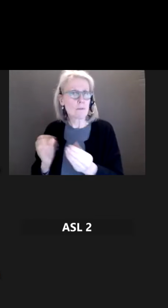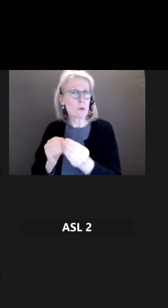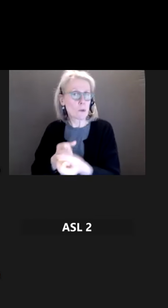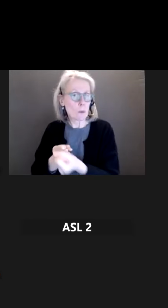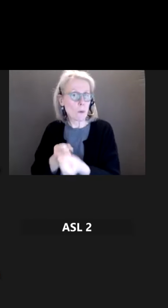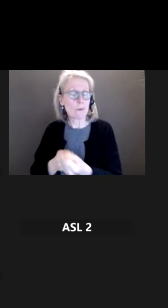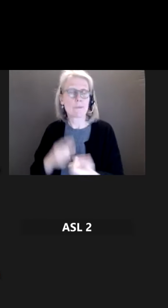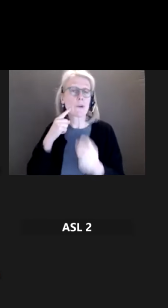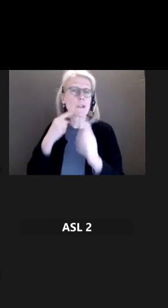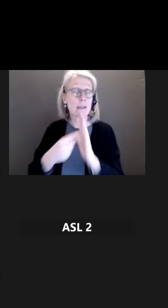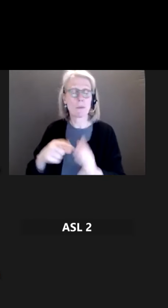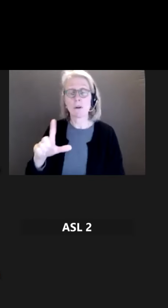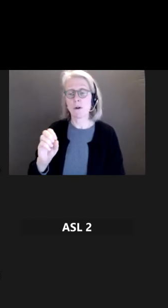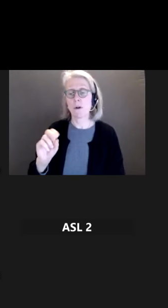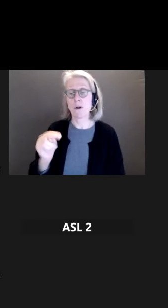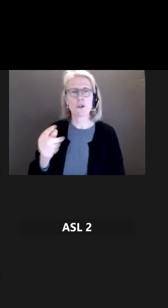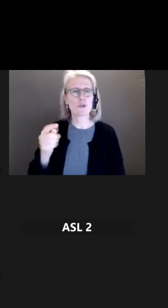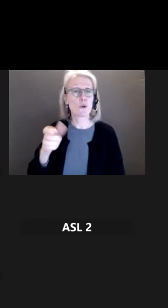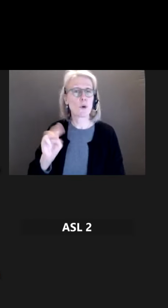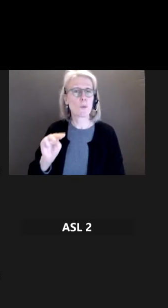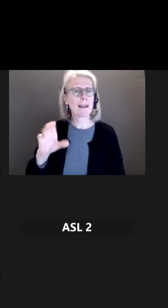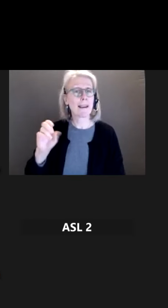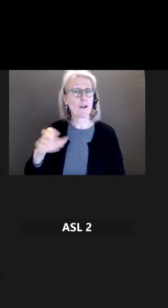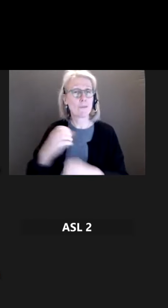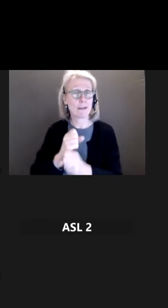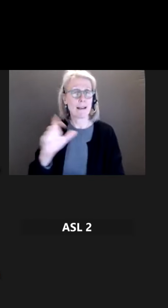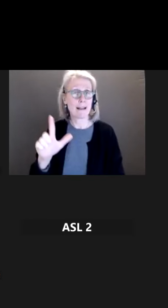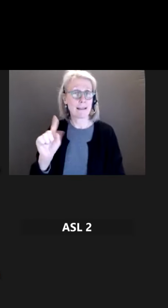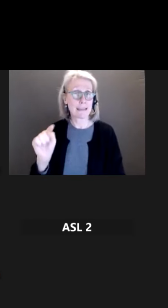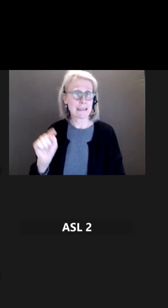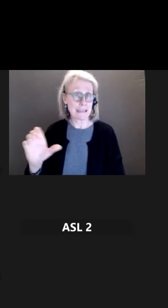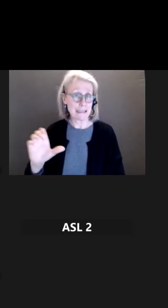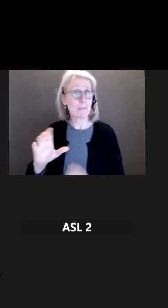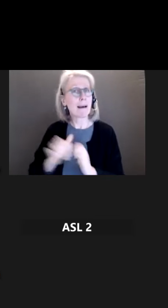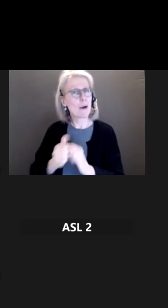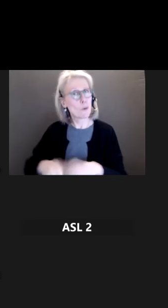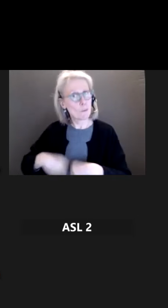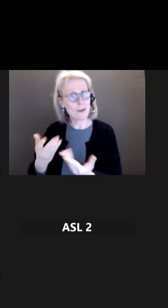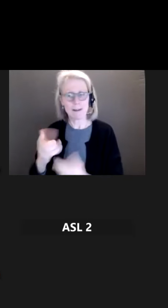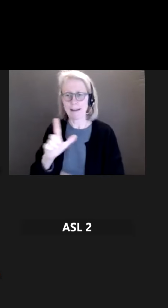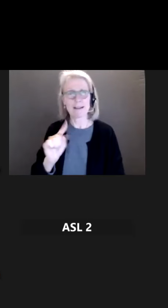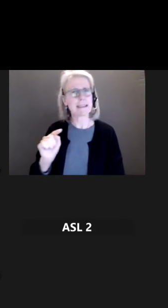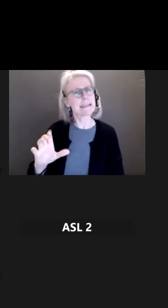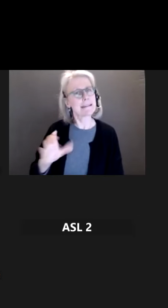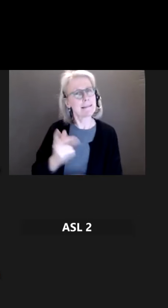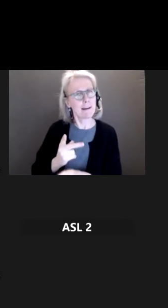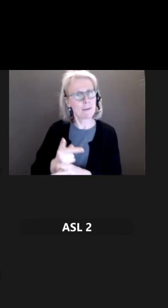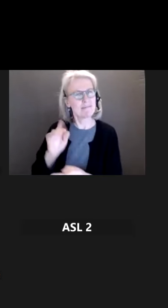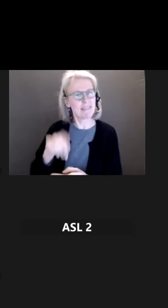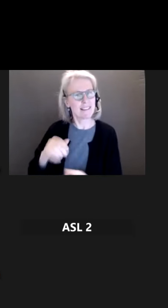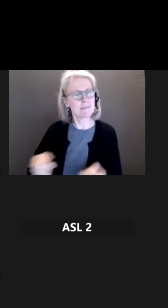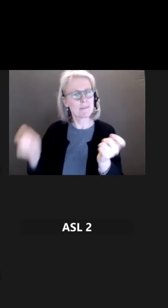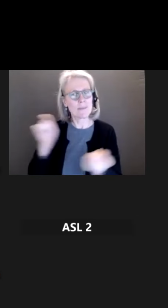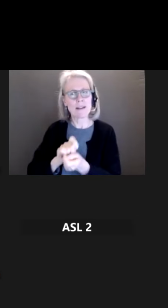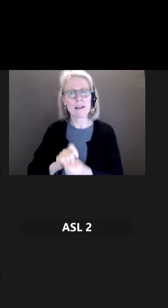as long-term care, but also that we transform the way in which we provide that care. And in addition to having a system that is